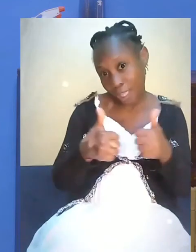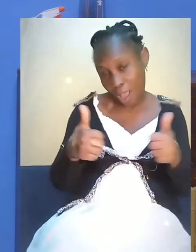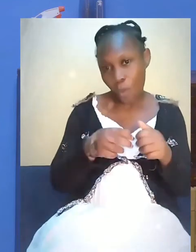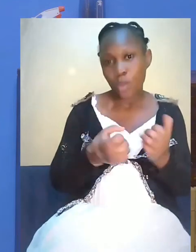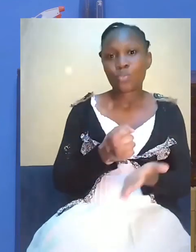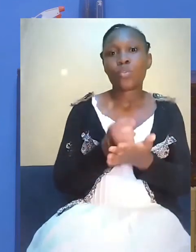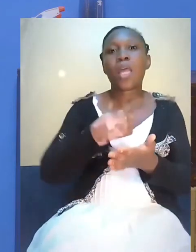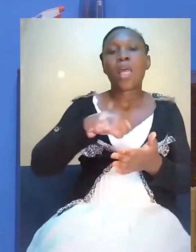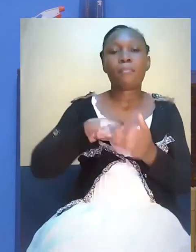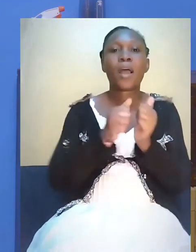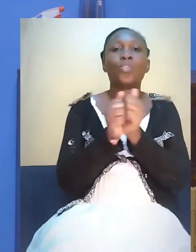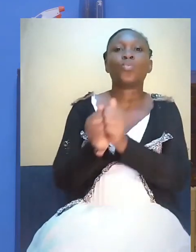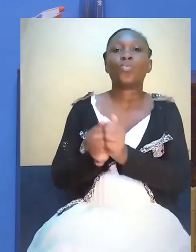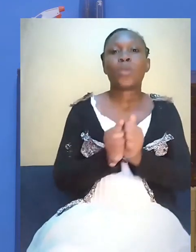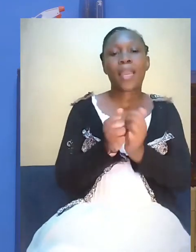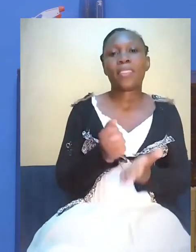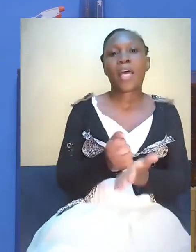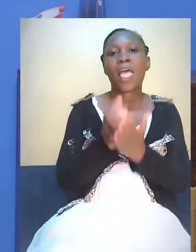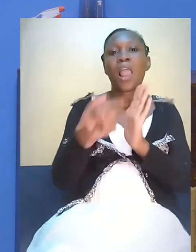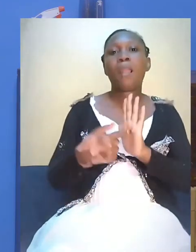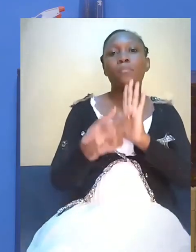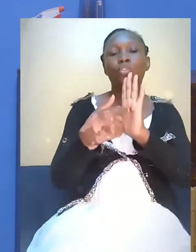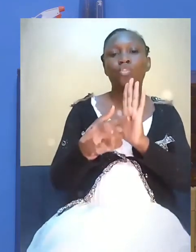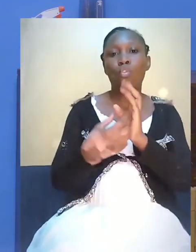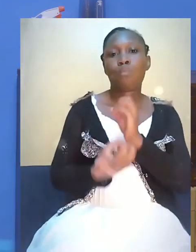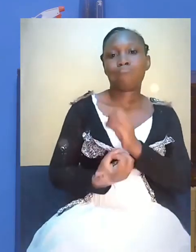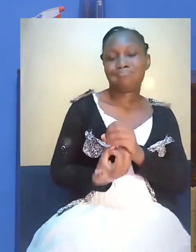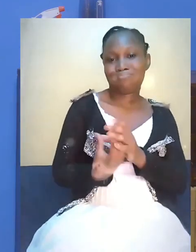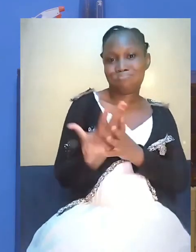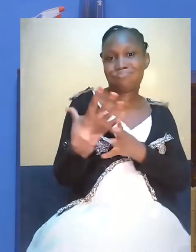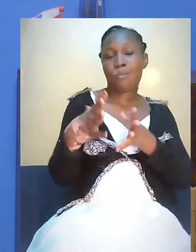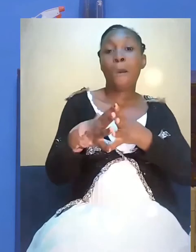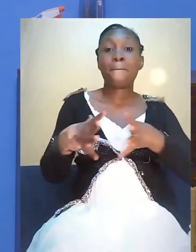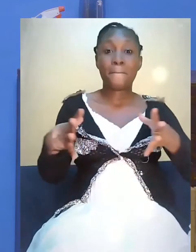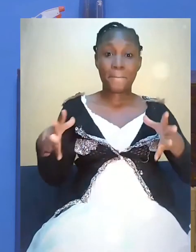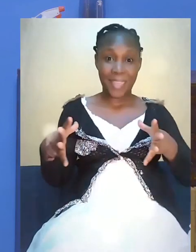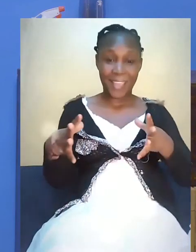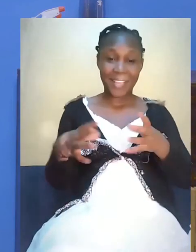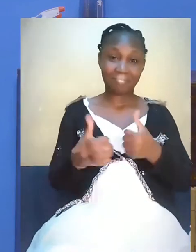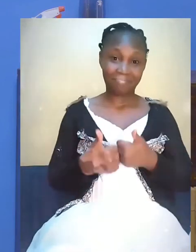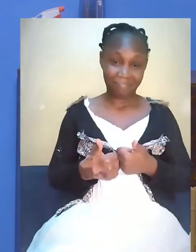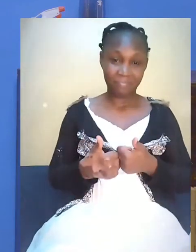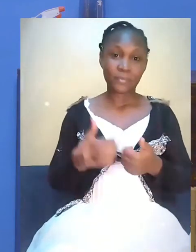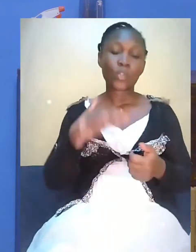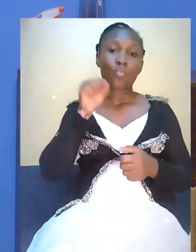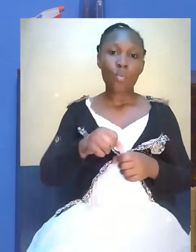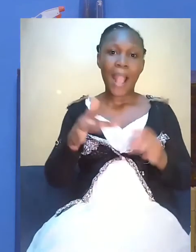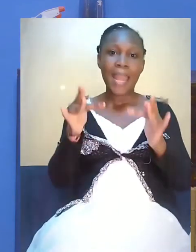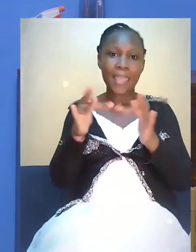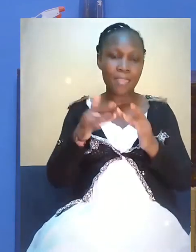sure that this particular show grows to be as big as it can be, right? Hit us up. Email in our